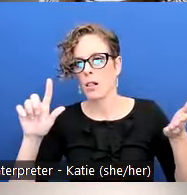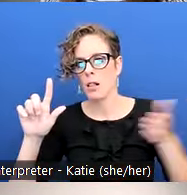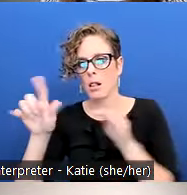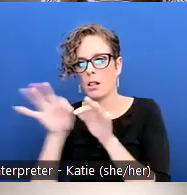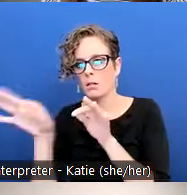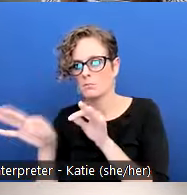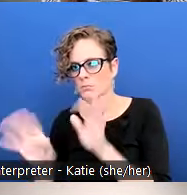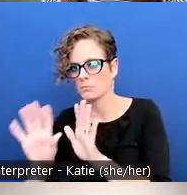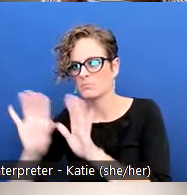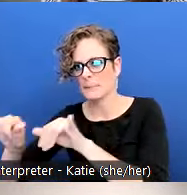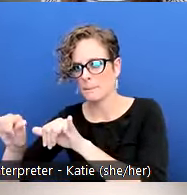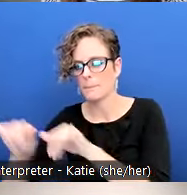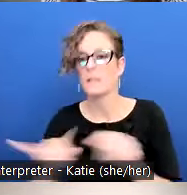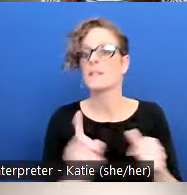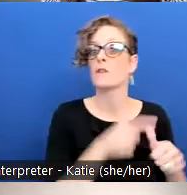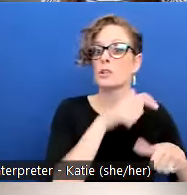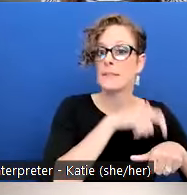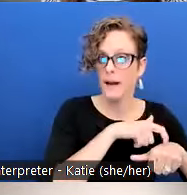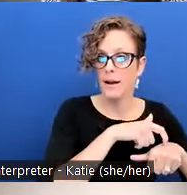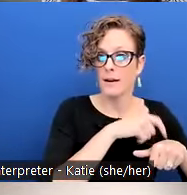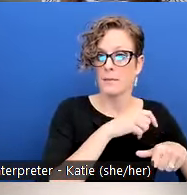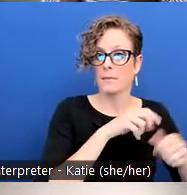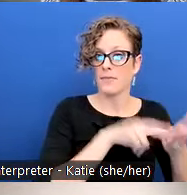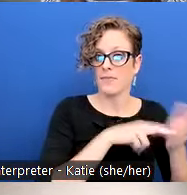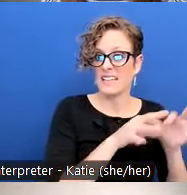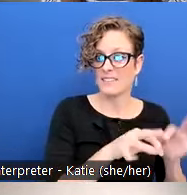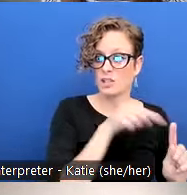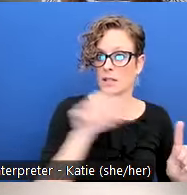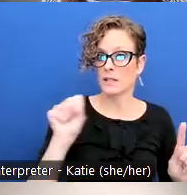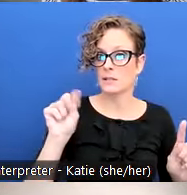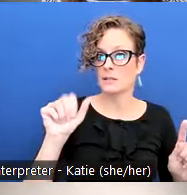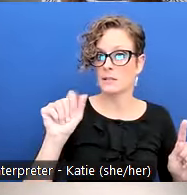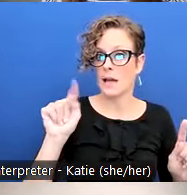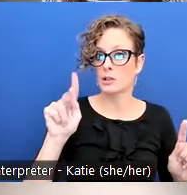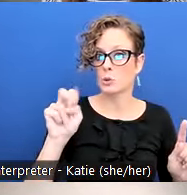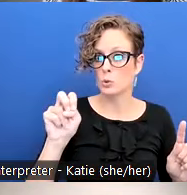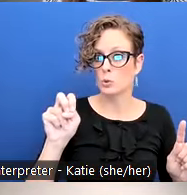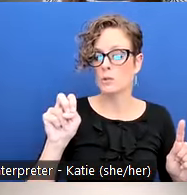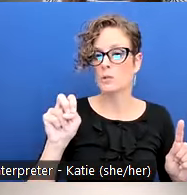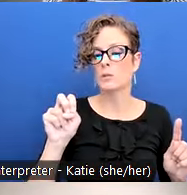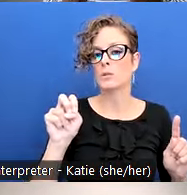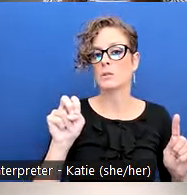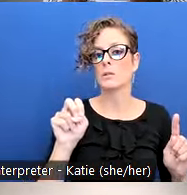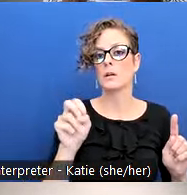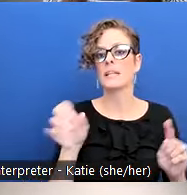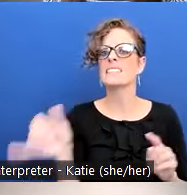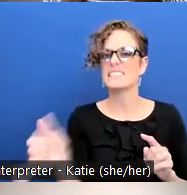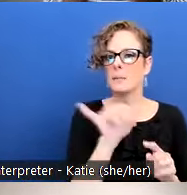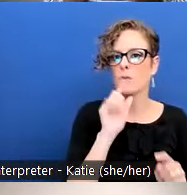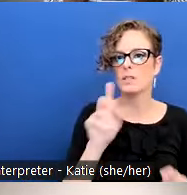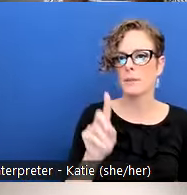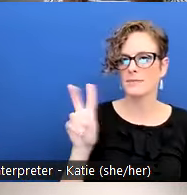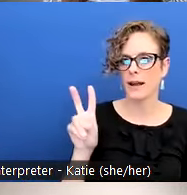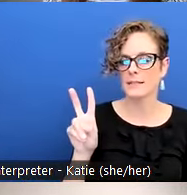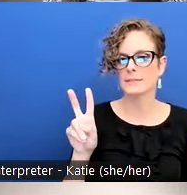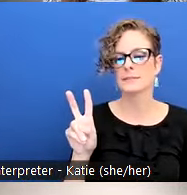is the first time we've had that definition in statute, and it's similar to the definition of domestic violence. It talks about patterns of behavior and various